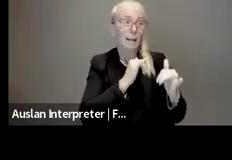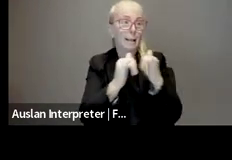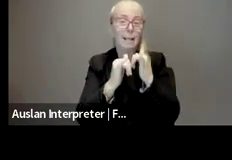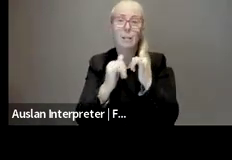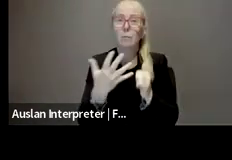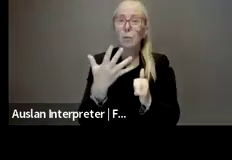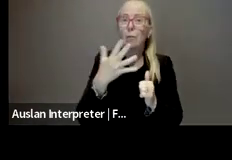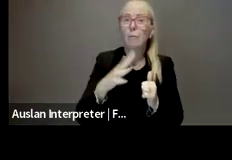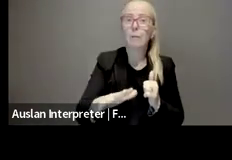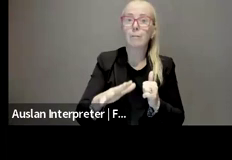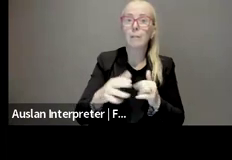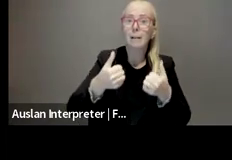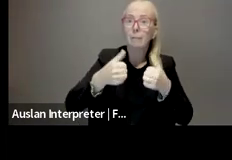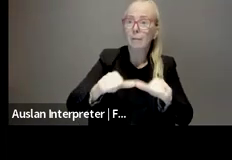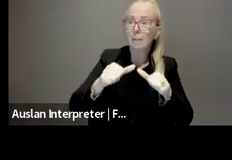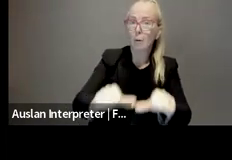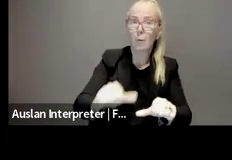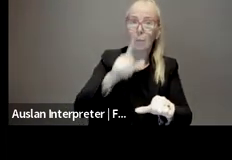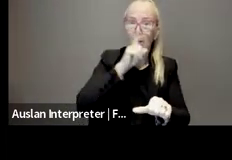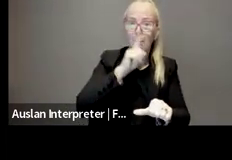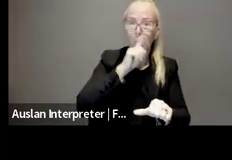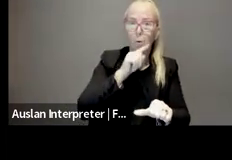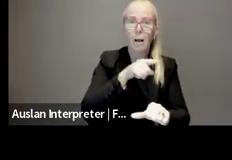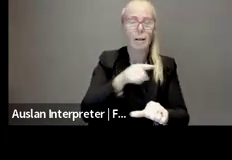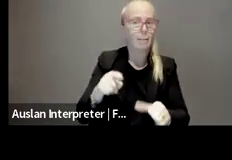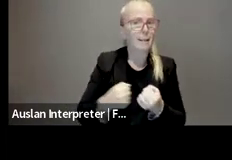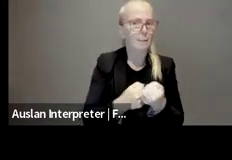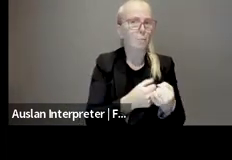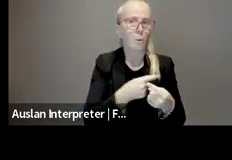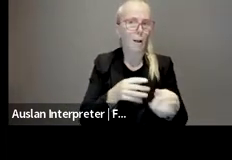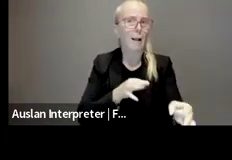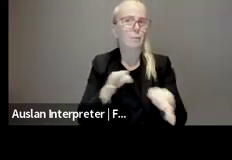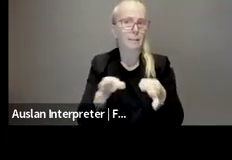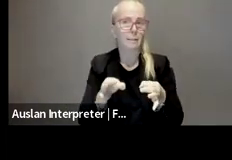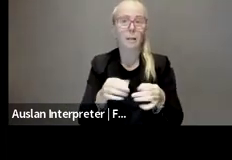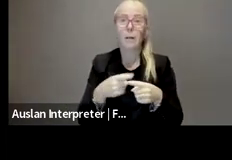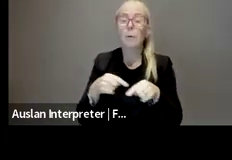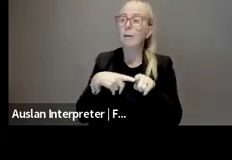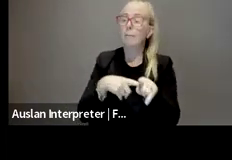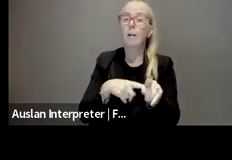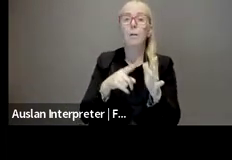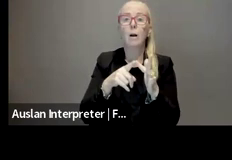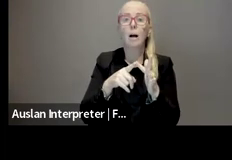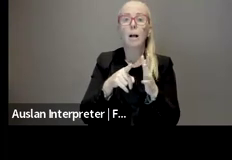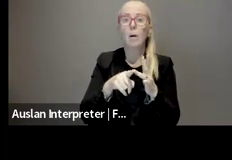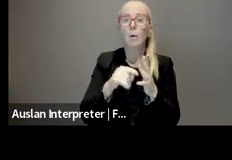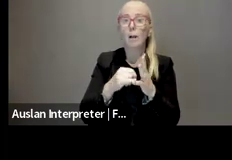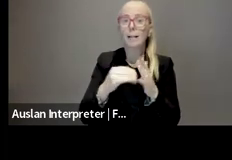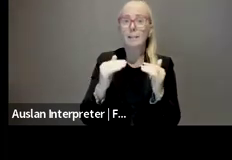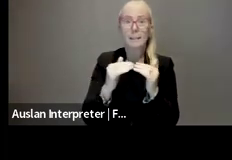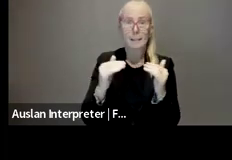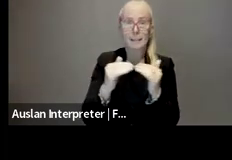have confirmed our new design meets ISO standards for rollators, completed initial user testing, and